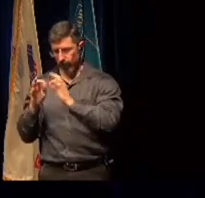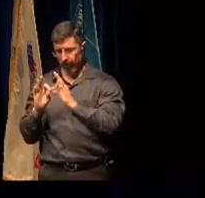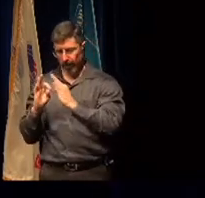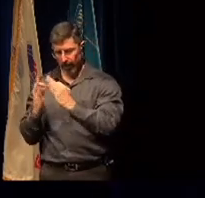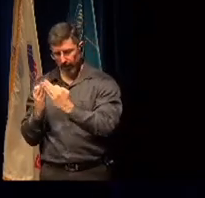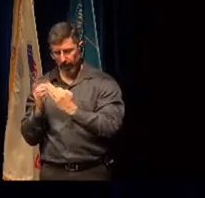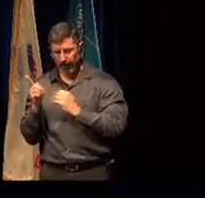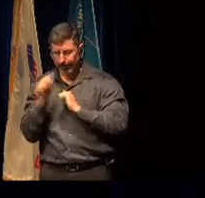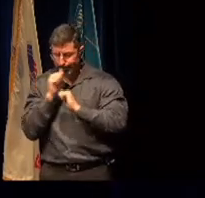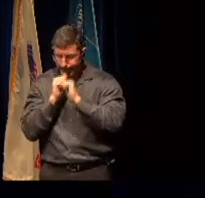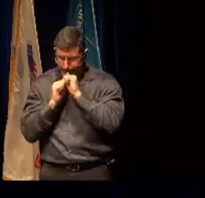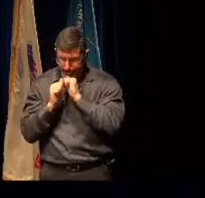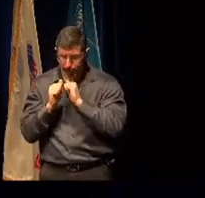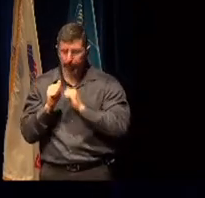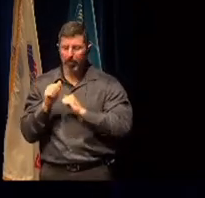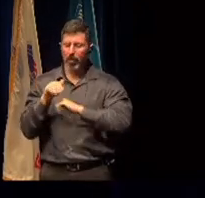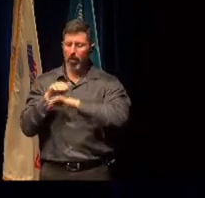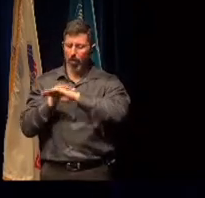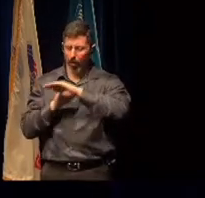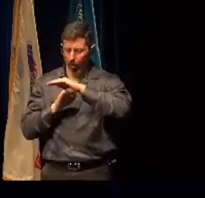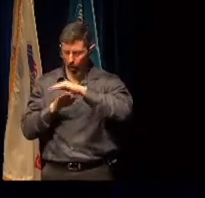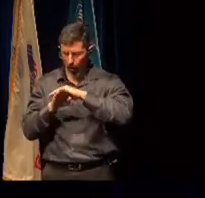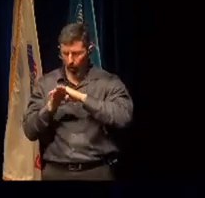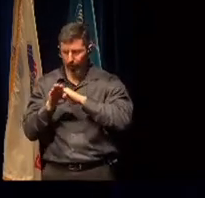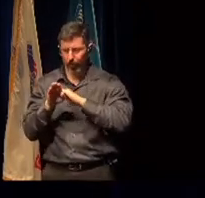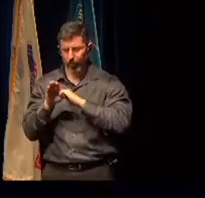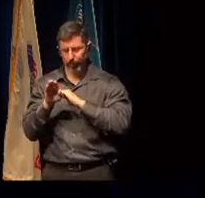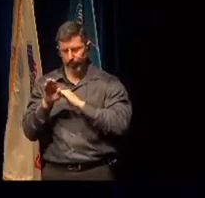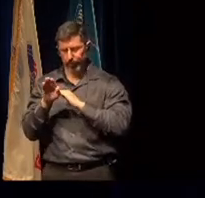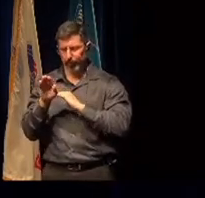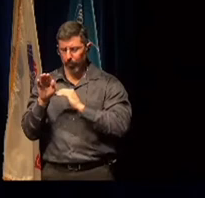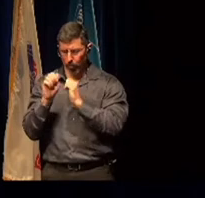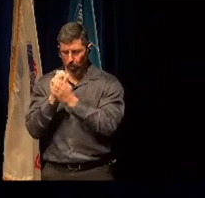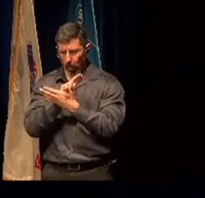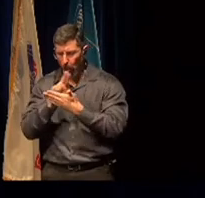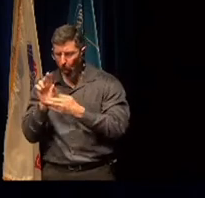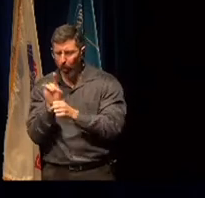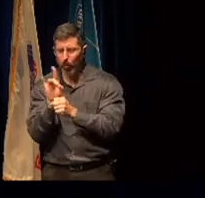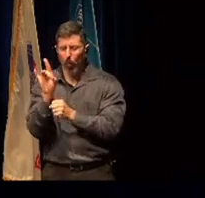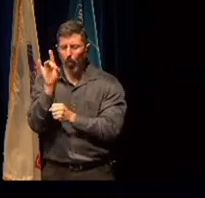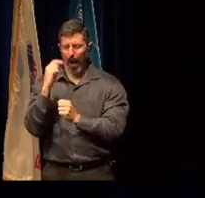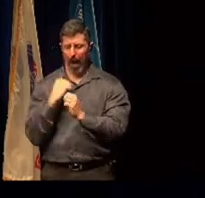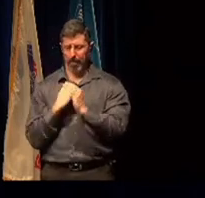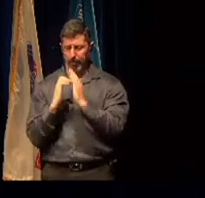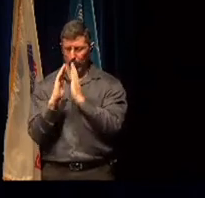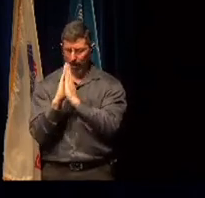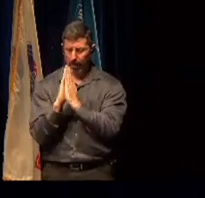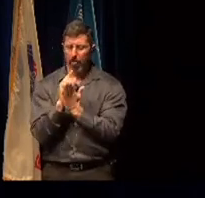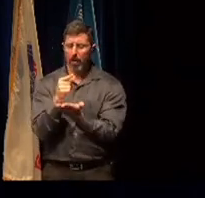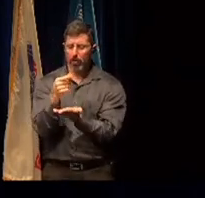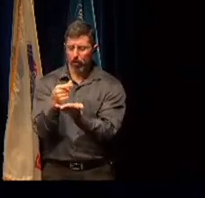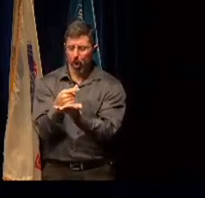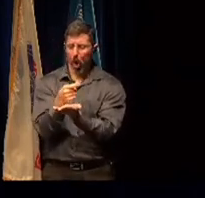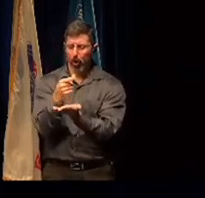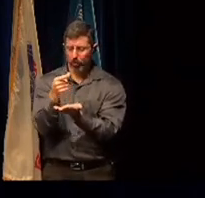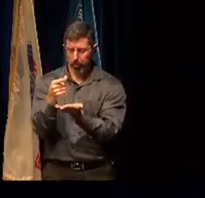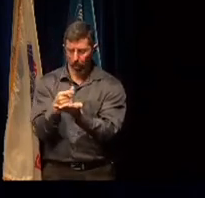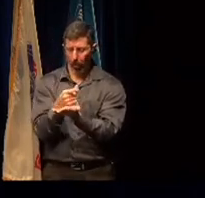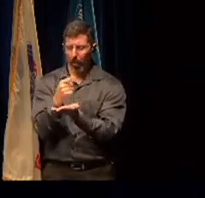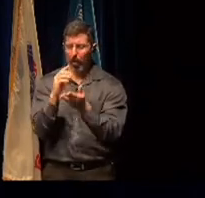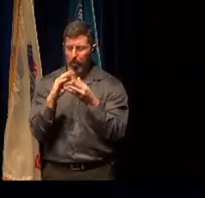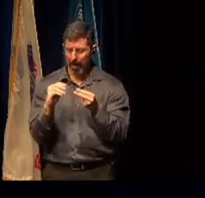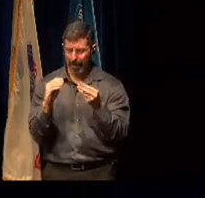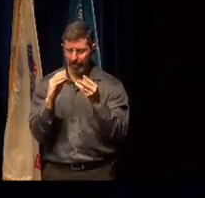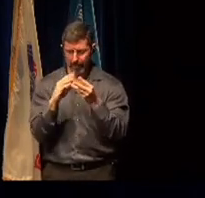comfort them as only the Holy Spirit can. It's my prayer that the gospel message didn't be issued in vain